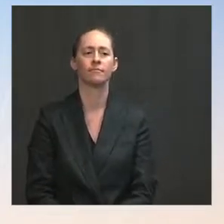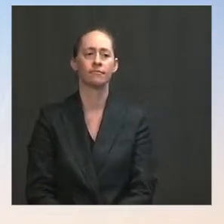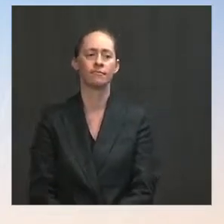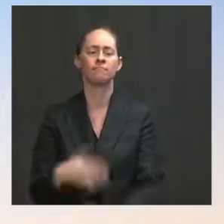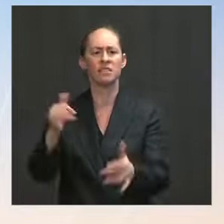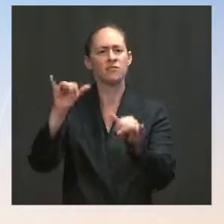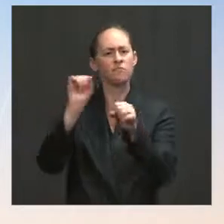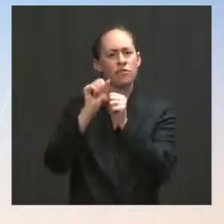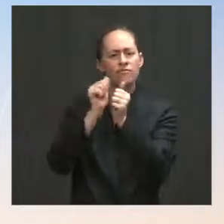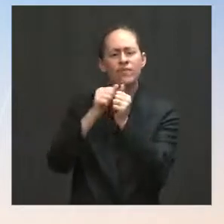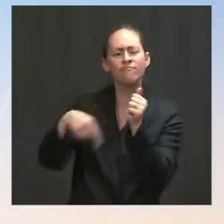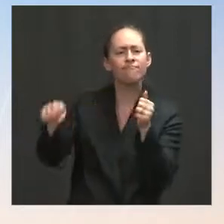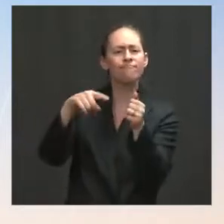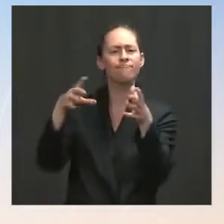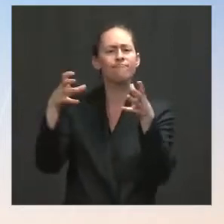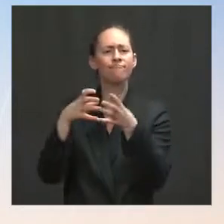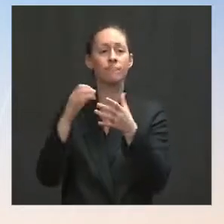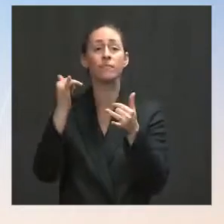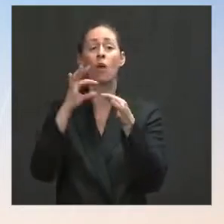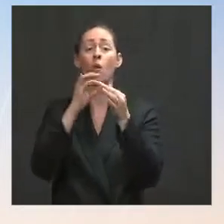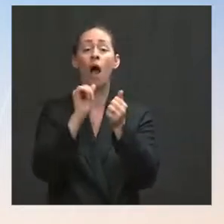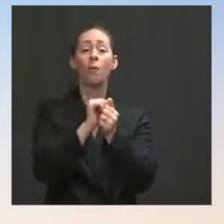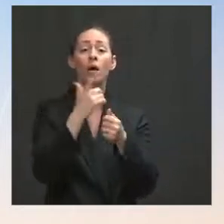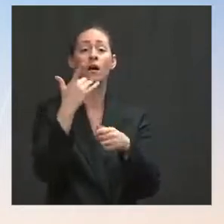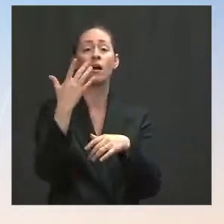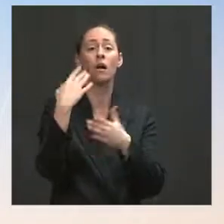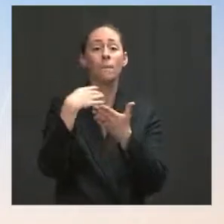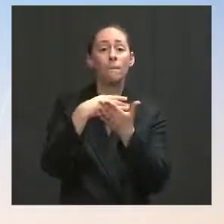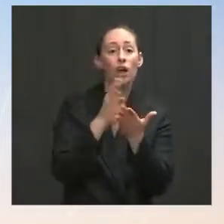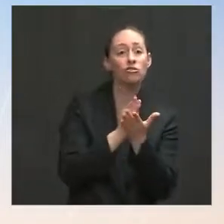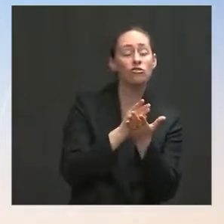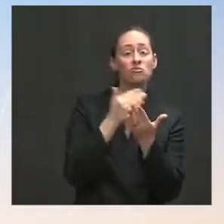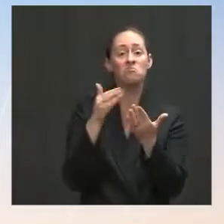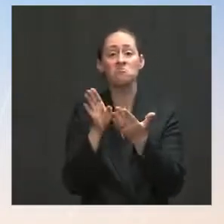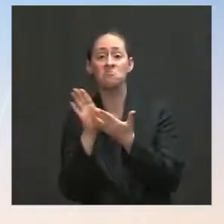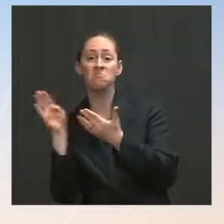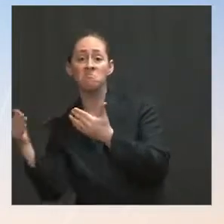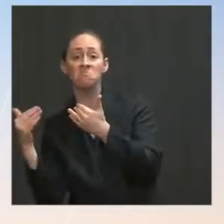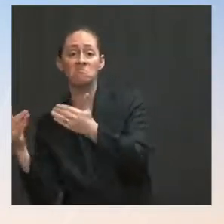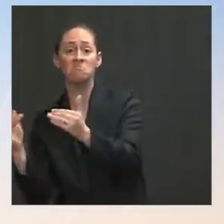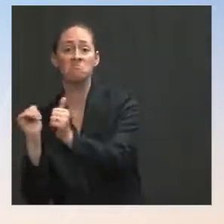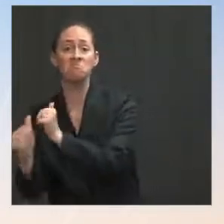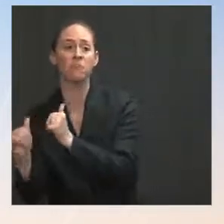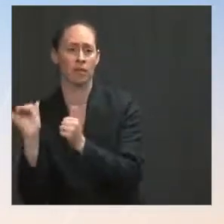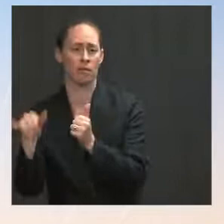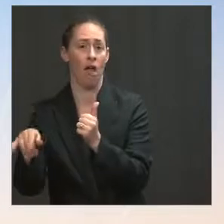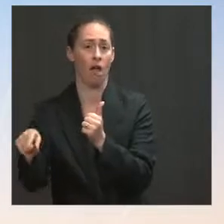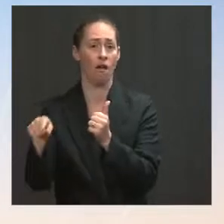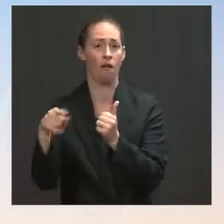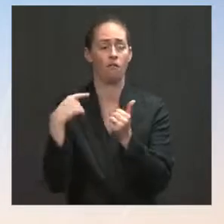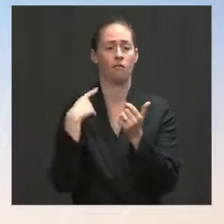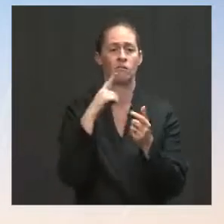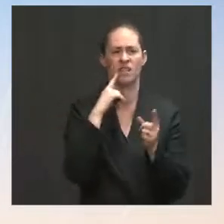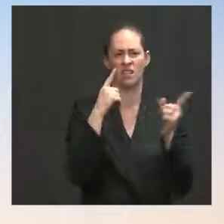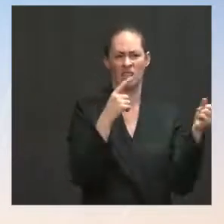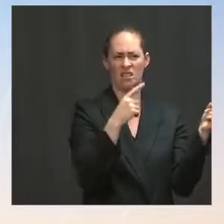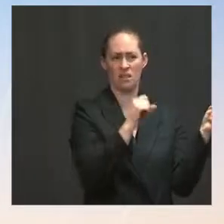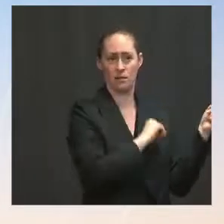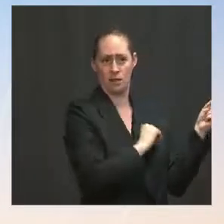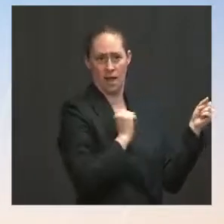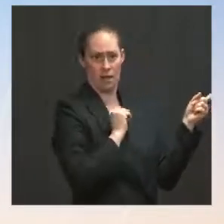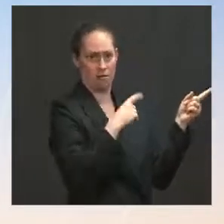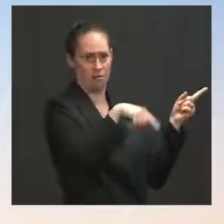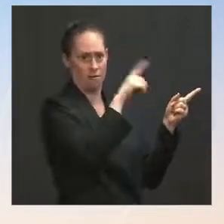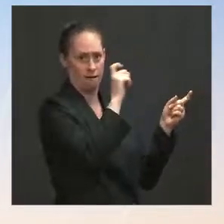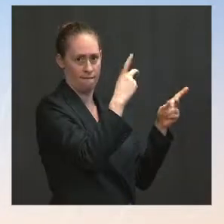it relates to the budget reconciliation process, that of course is for members of the Senate to work through what they can all collectively